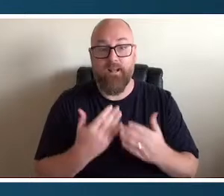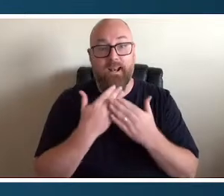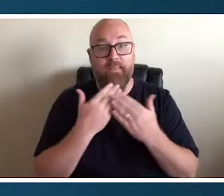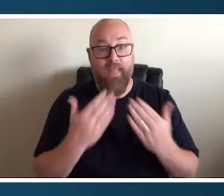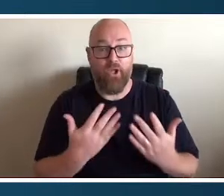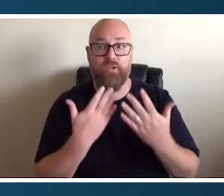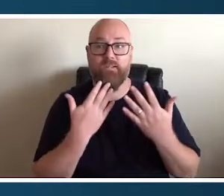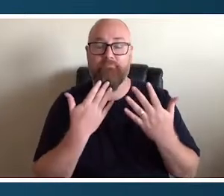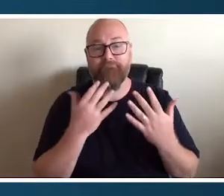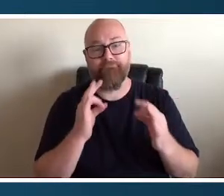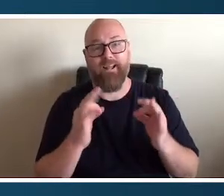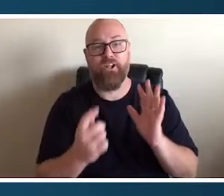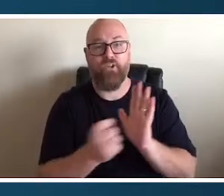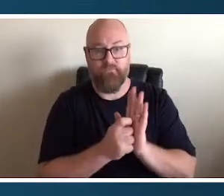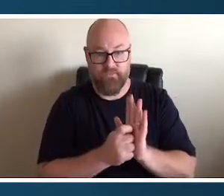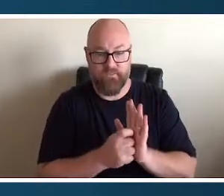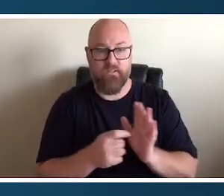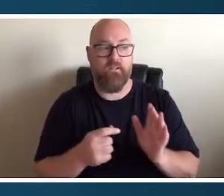International,